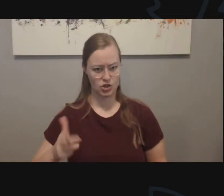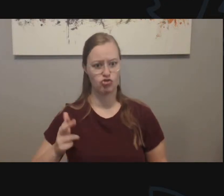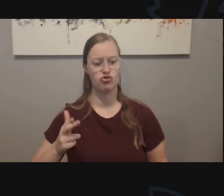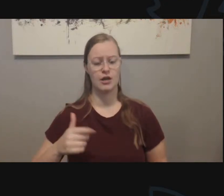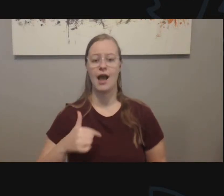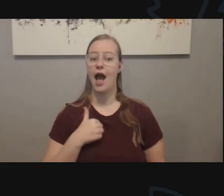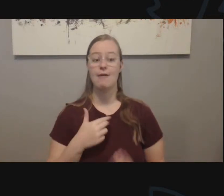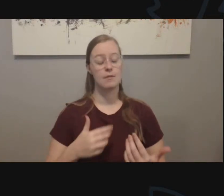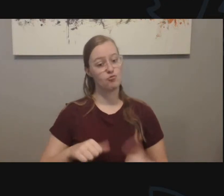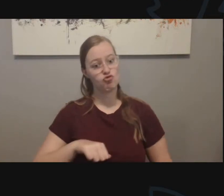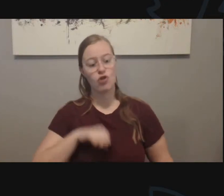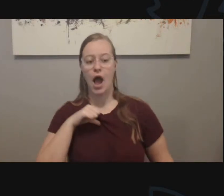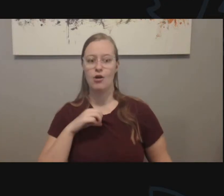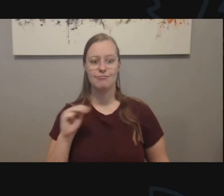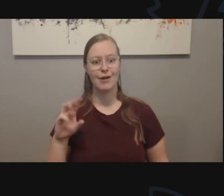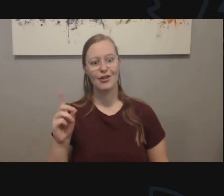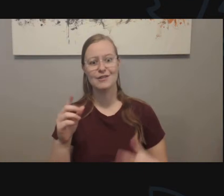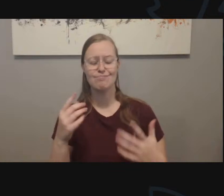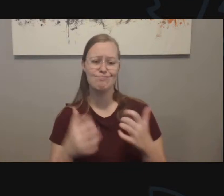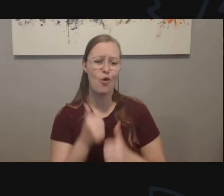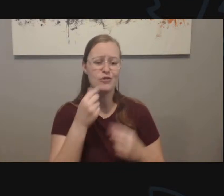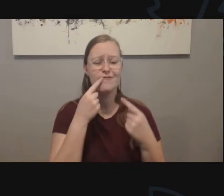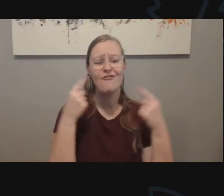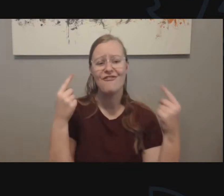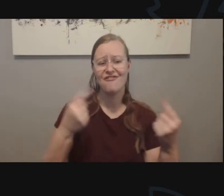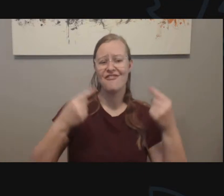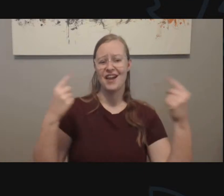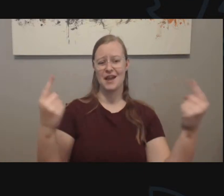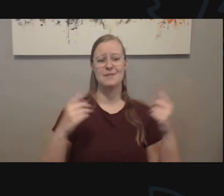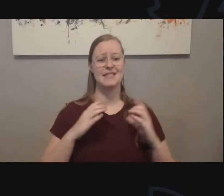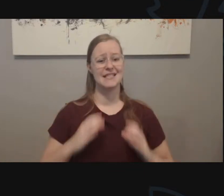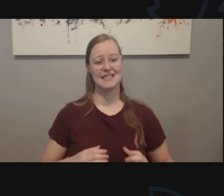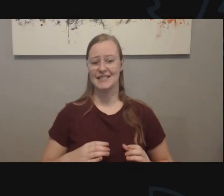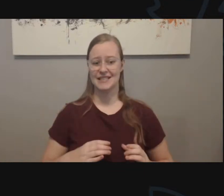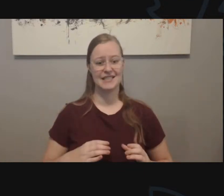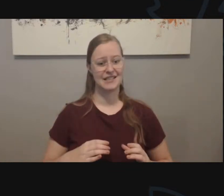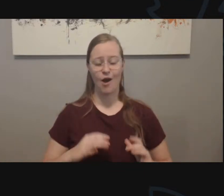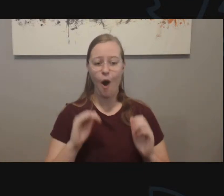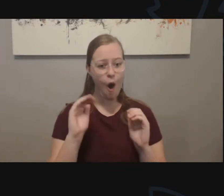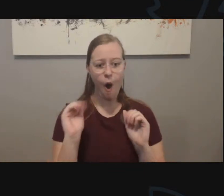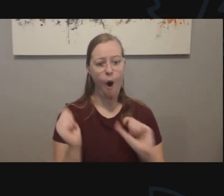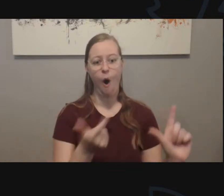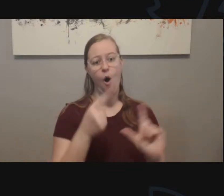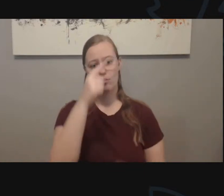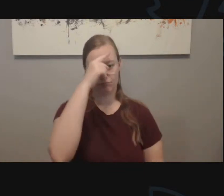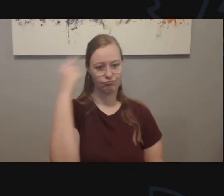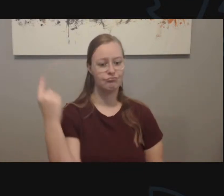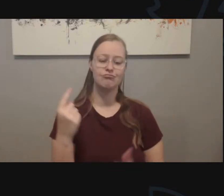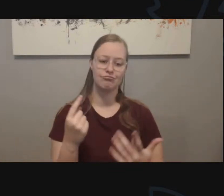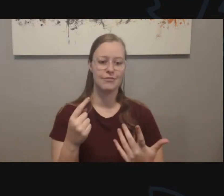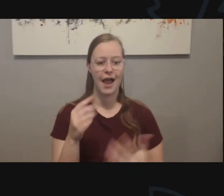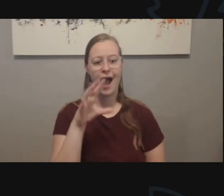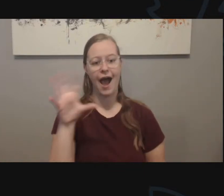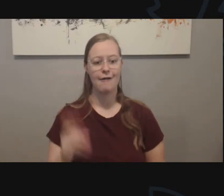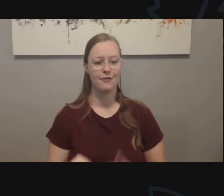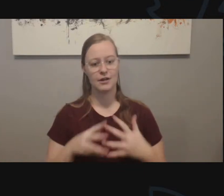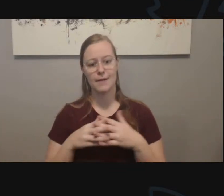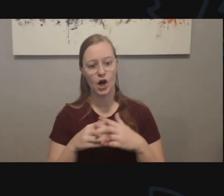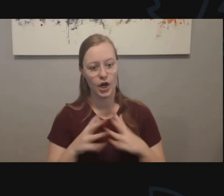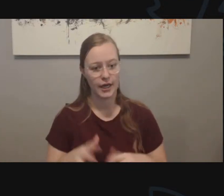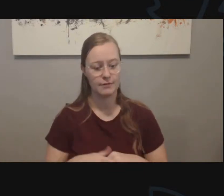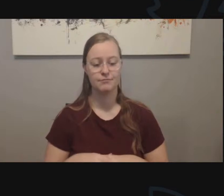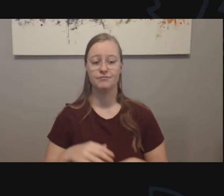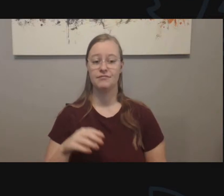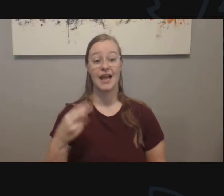proud that Maryland's most famous citizens were all African Americans, from Frederick Douglass to Harriet Tubman